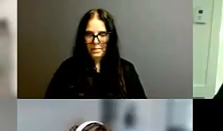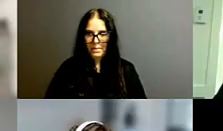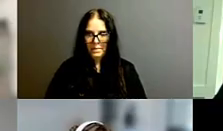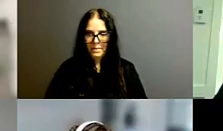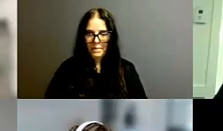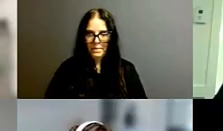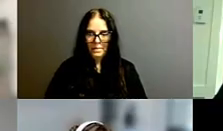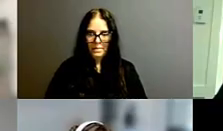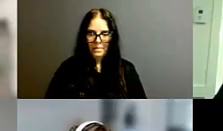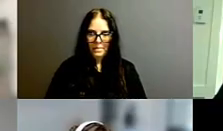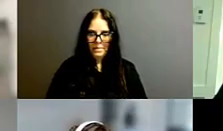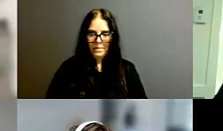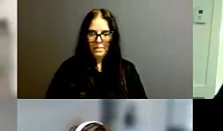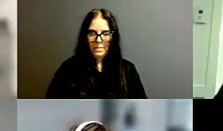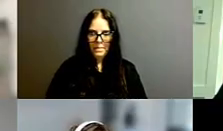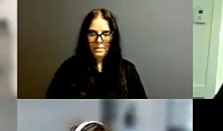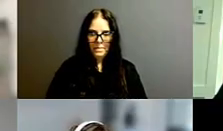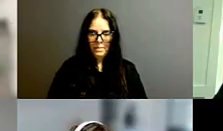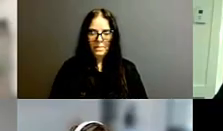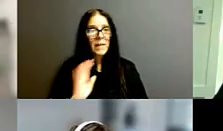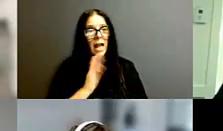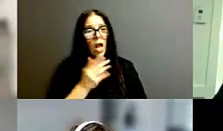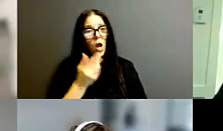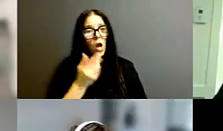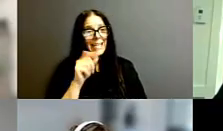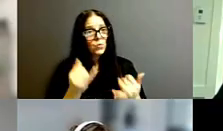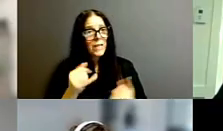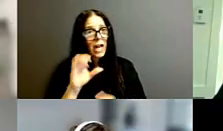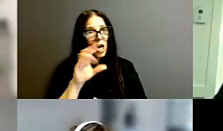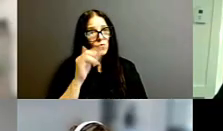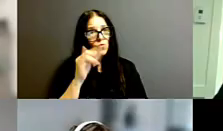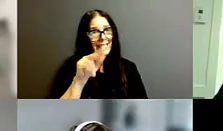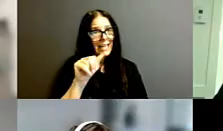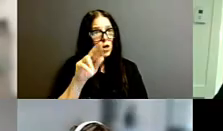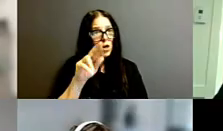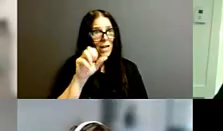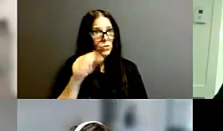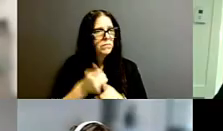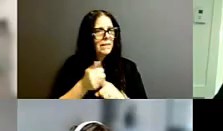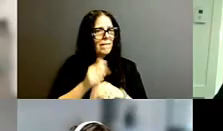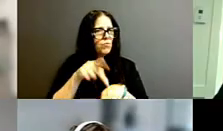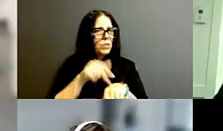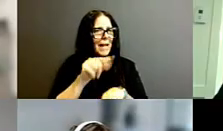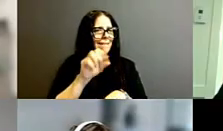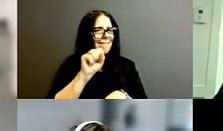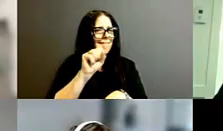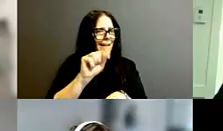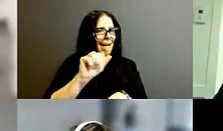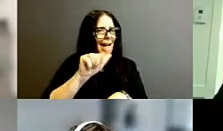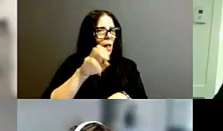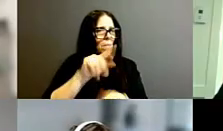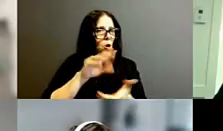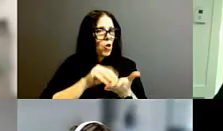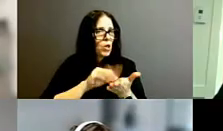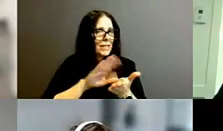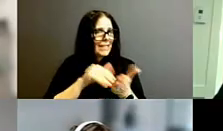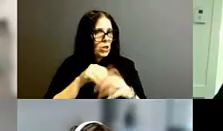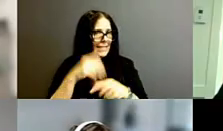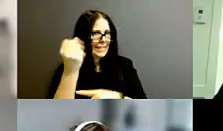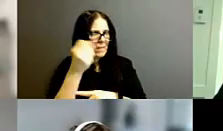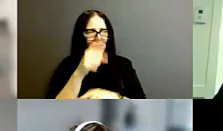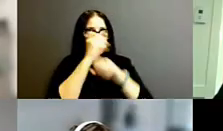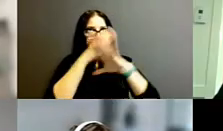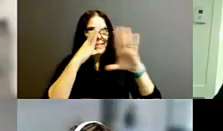Sudbury. So in the past, sometimes we included a map to let you know where everybody is from. So this one, you just imagine where Sudbury is, and